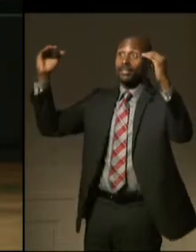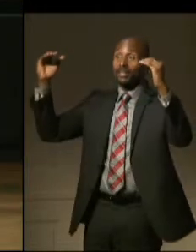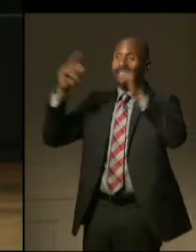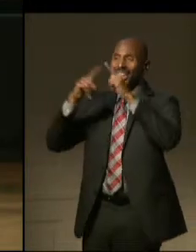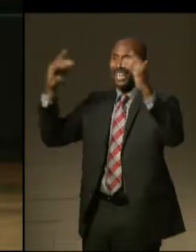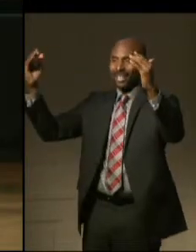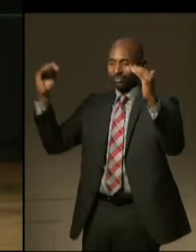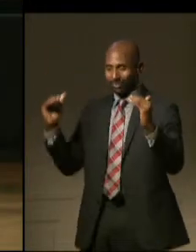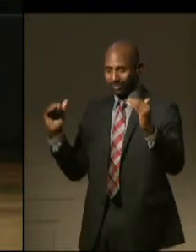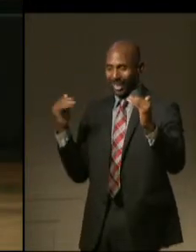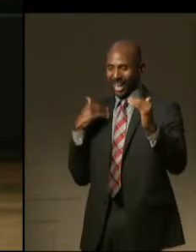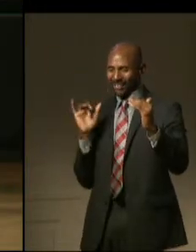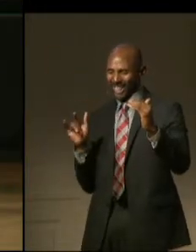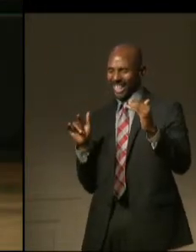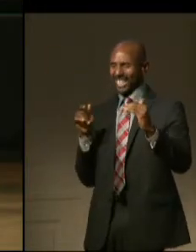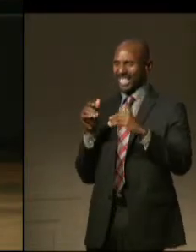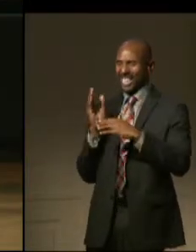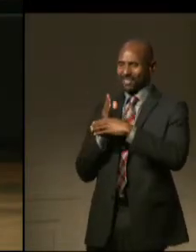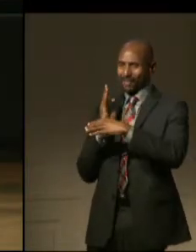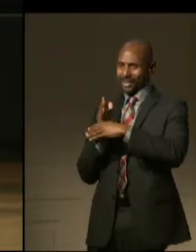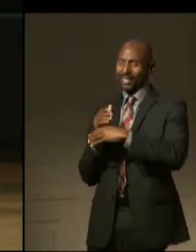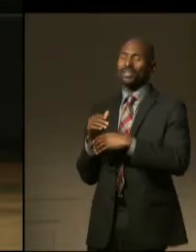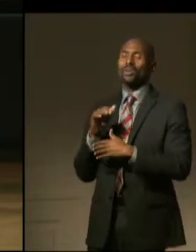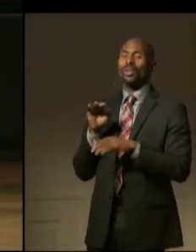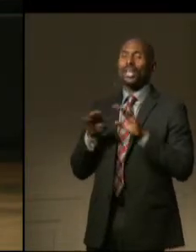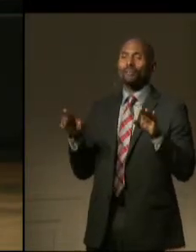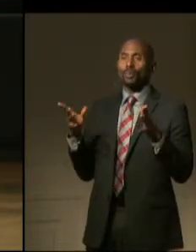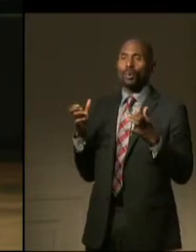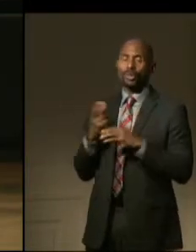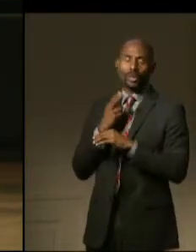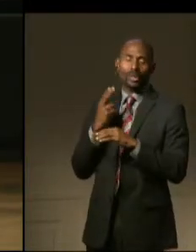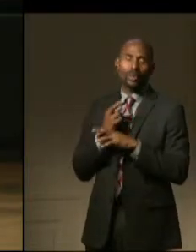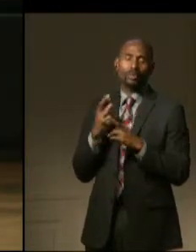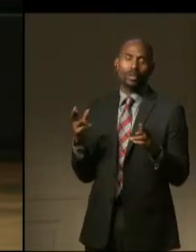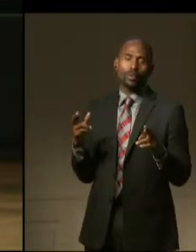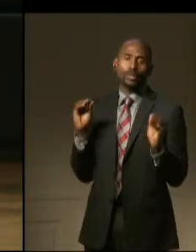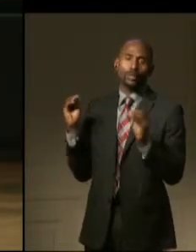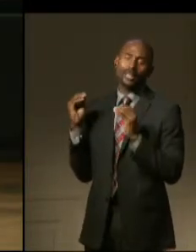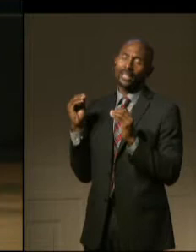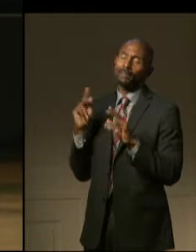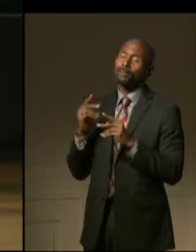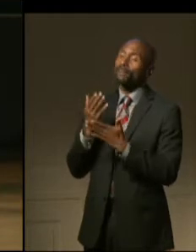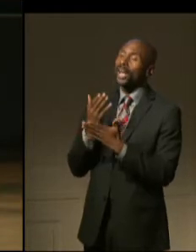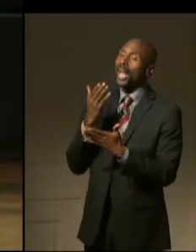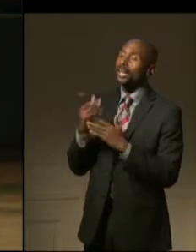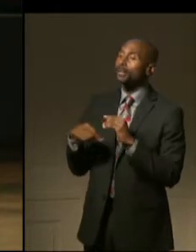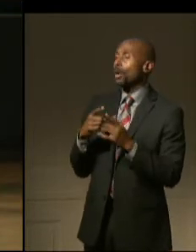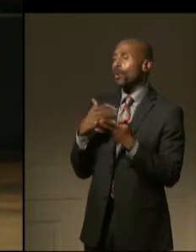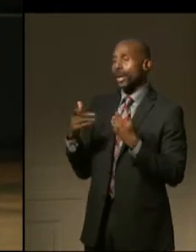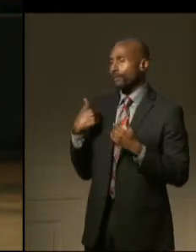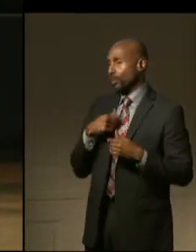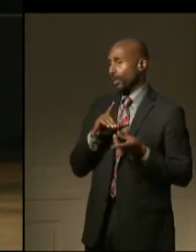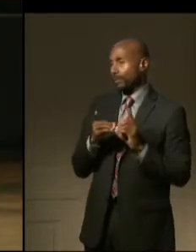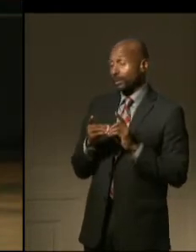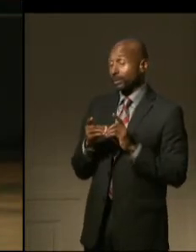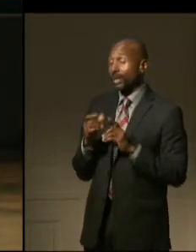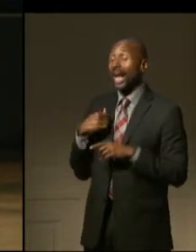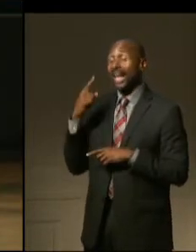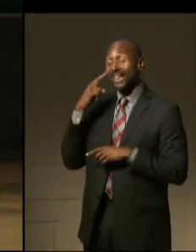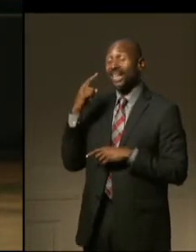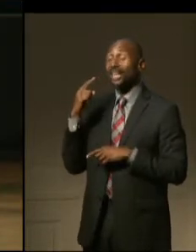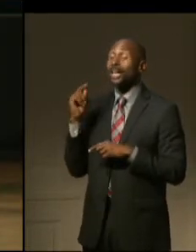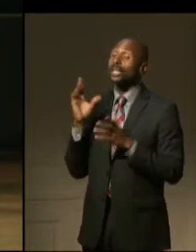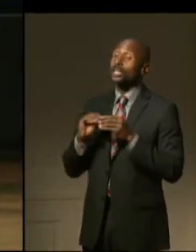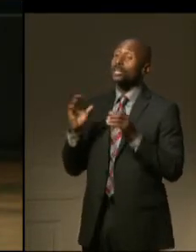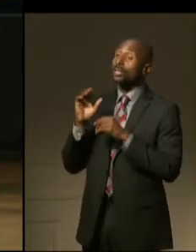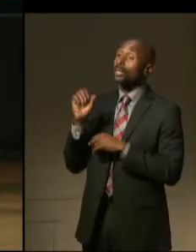want to use the resources just to teach people facts about whatever we've digitized. And I think the storytelling is so important, and